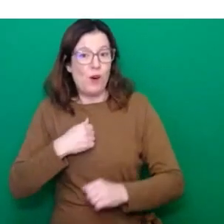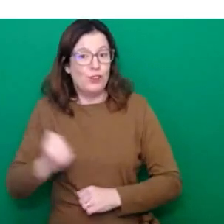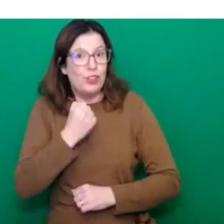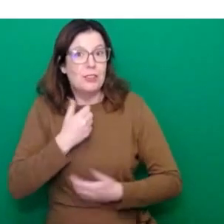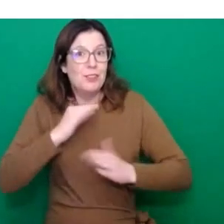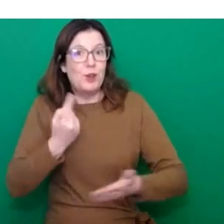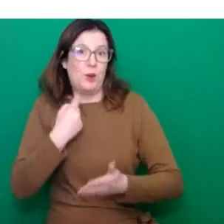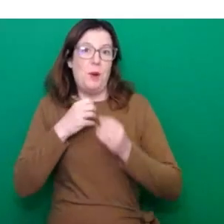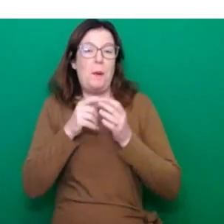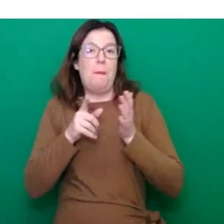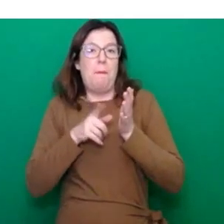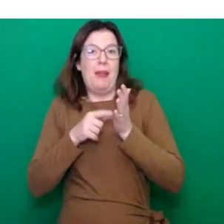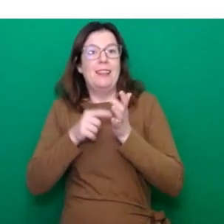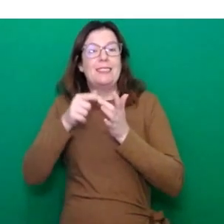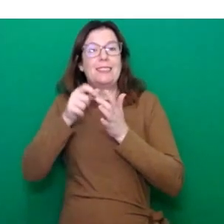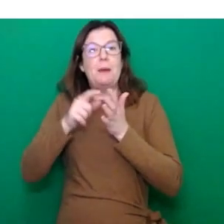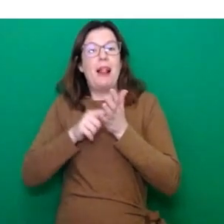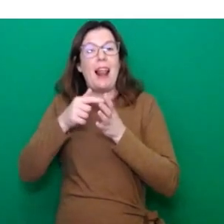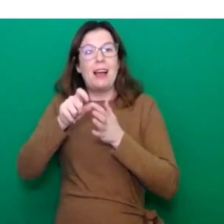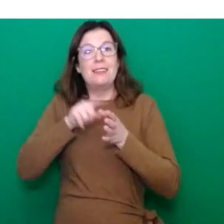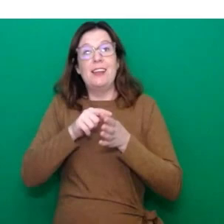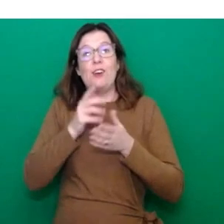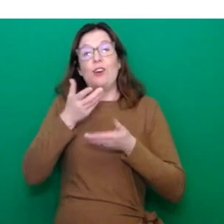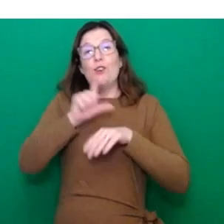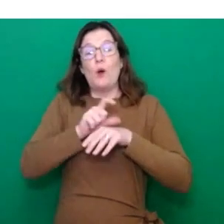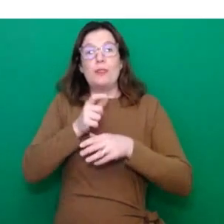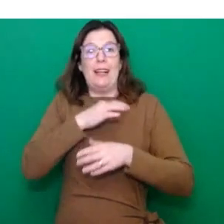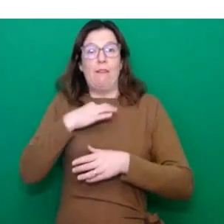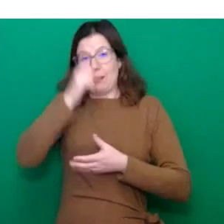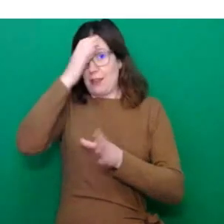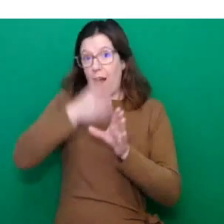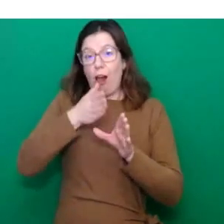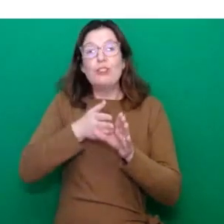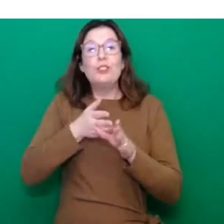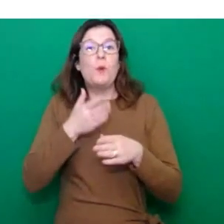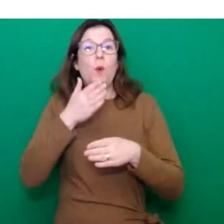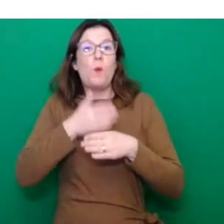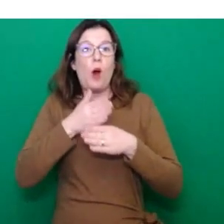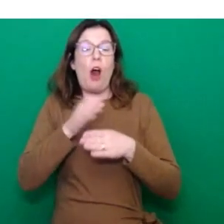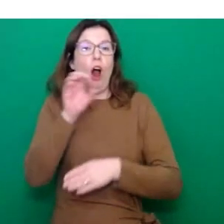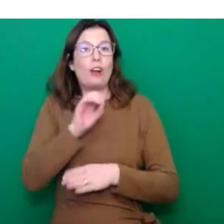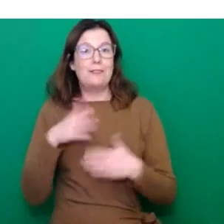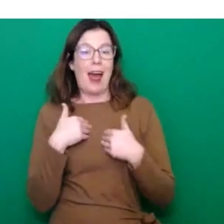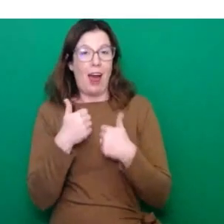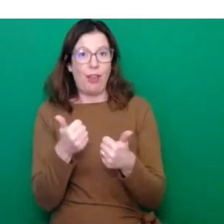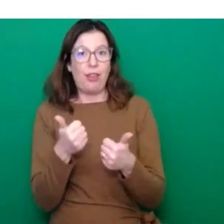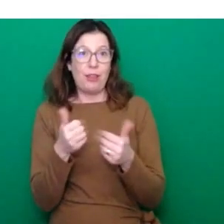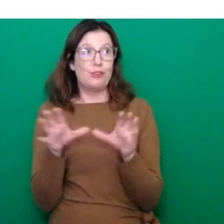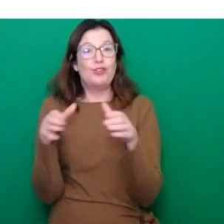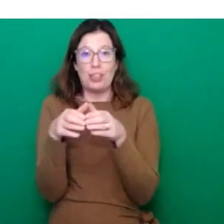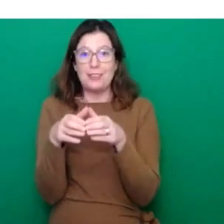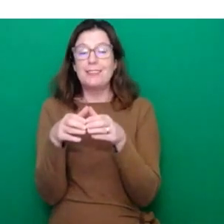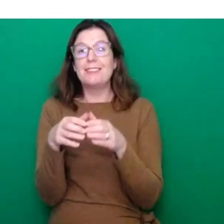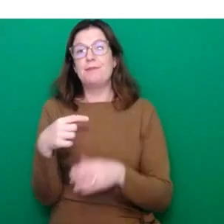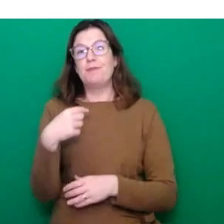my name's Bill Tiplady. I'm a consultant clinical psychologist. I work in Oxford Health Trust, where I'm